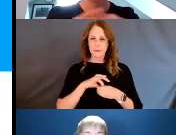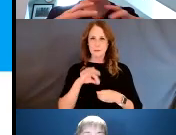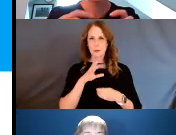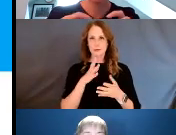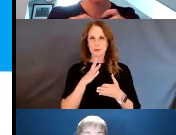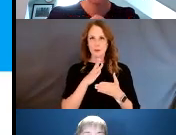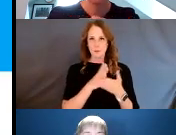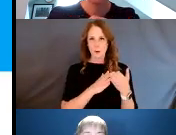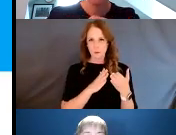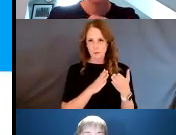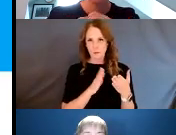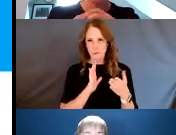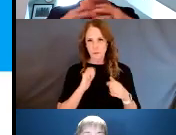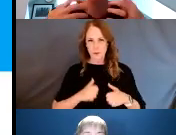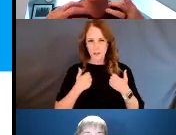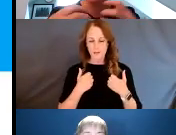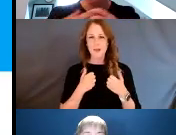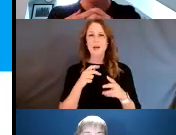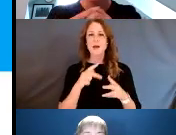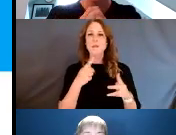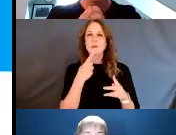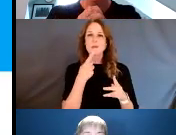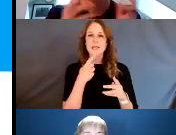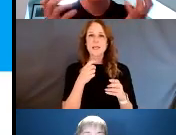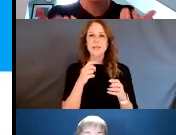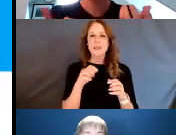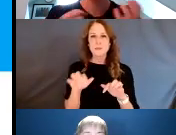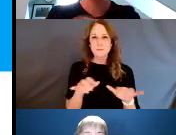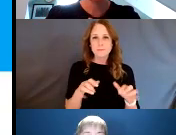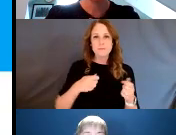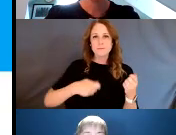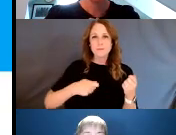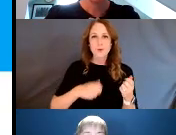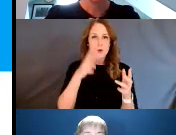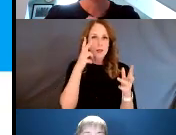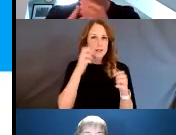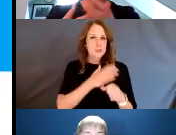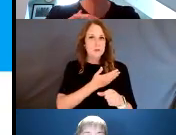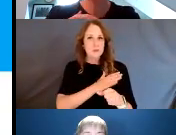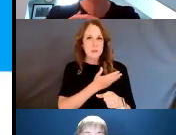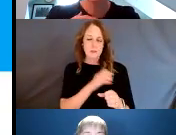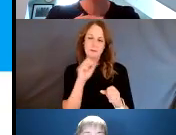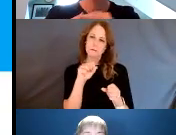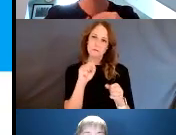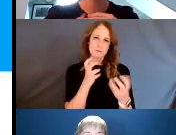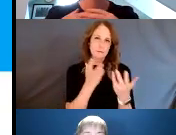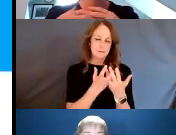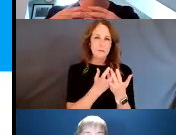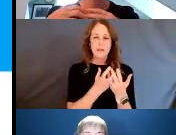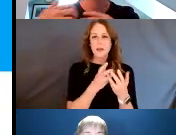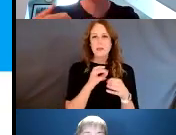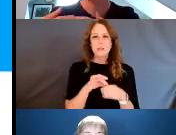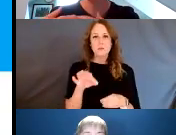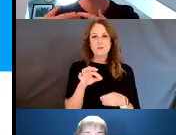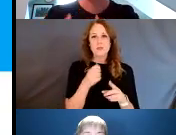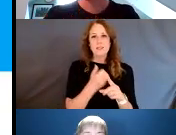So the folks that talked about playing instruments or listening to gospel music, absolutely. And spiritual self-care does not have to